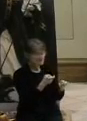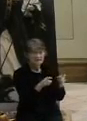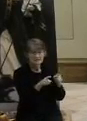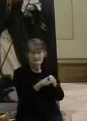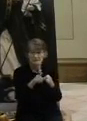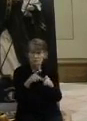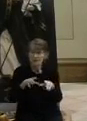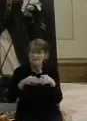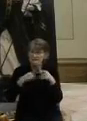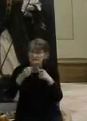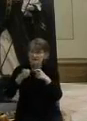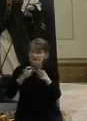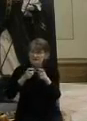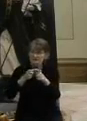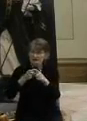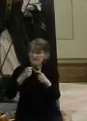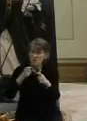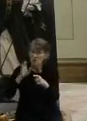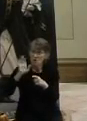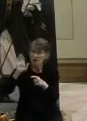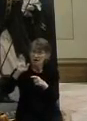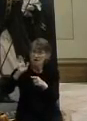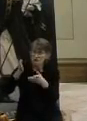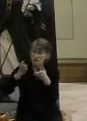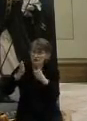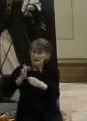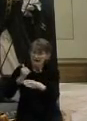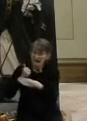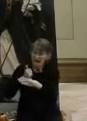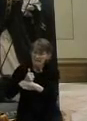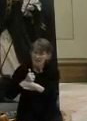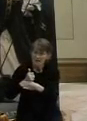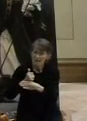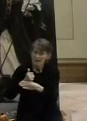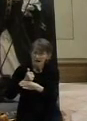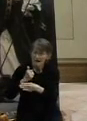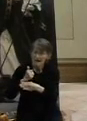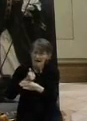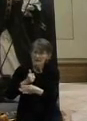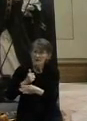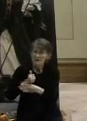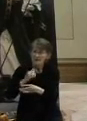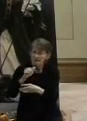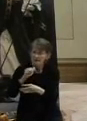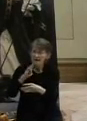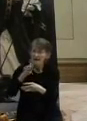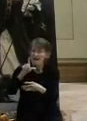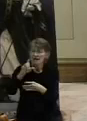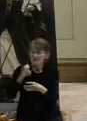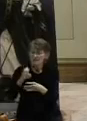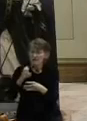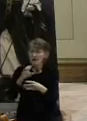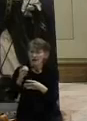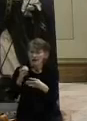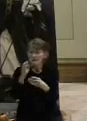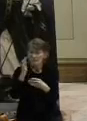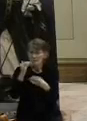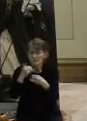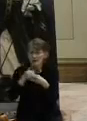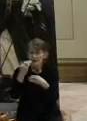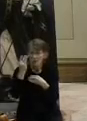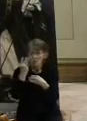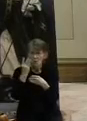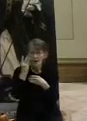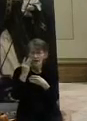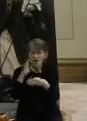of your servant Abel the just, the sacrifice of Abraham, our father in faith, and the bread and wine offered